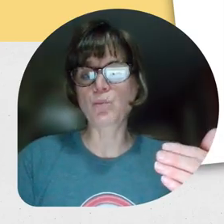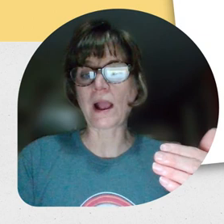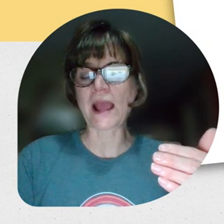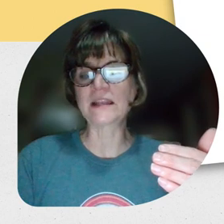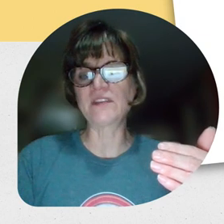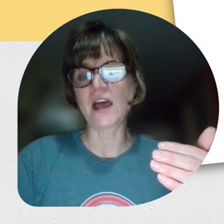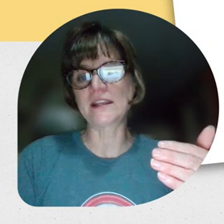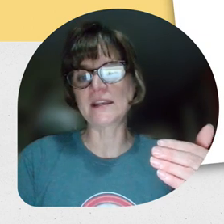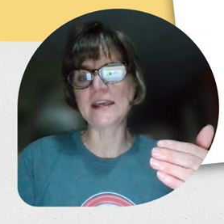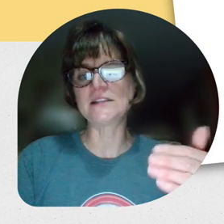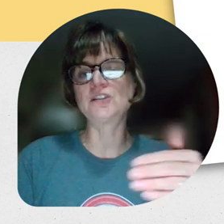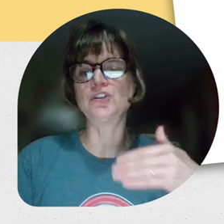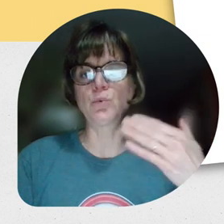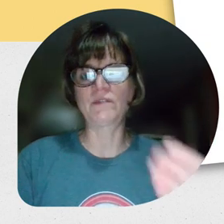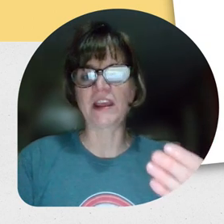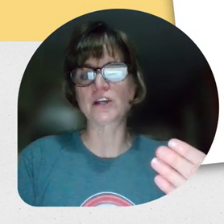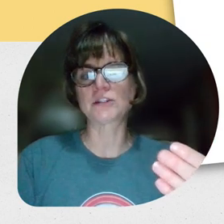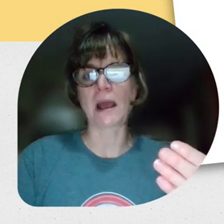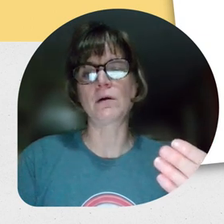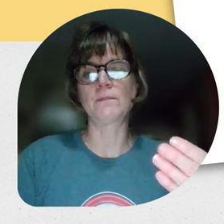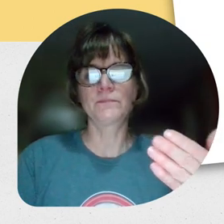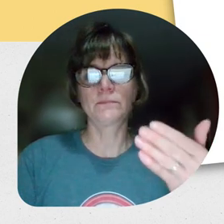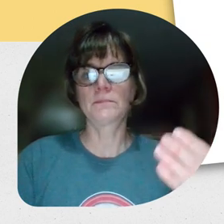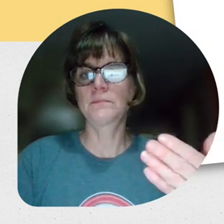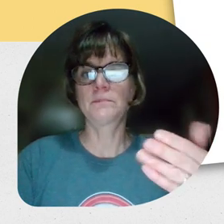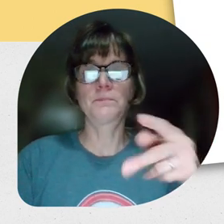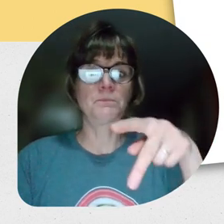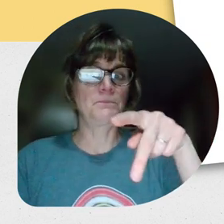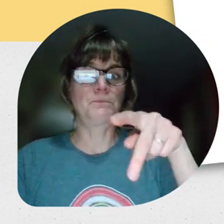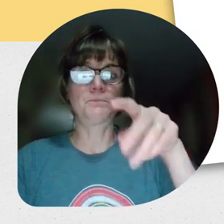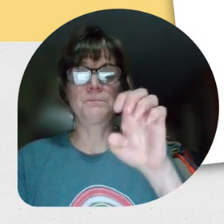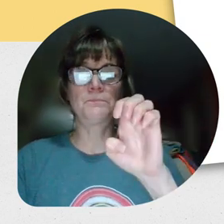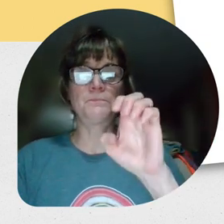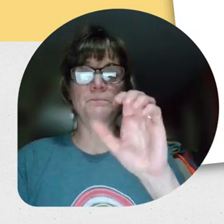distinguish what kind of nut it is, you would finger spell